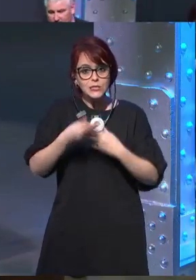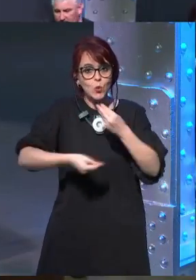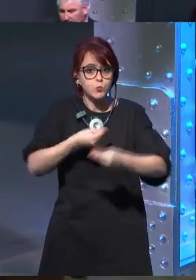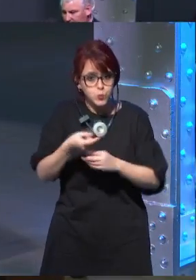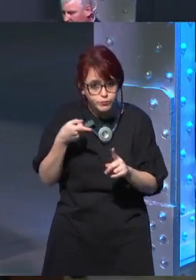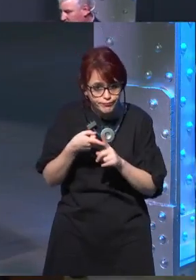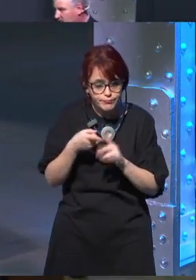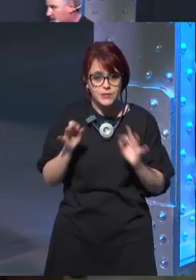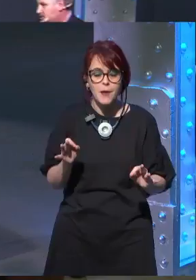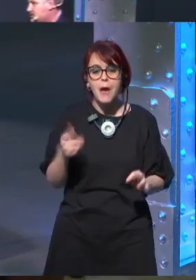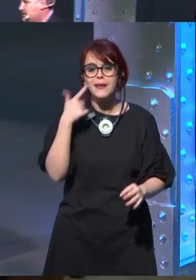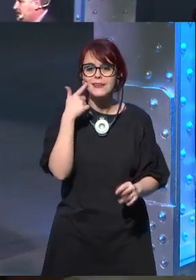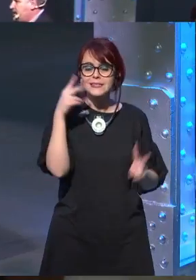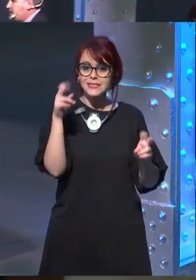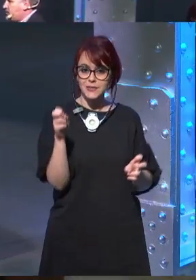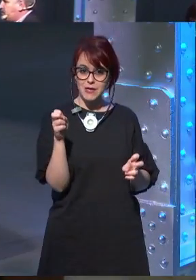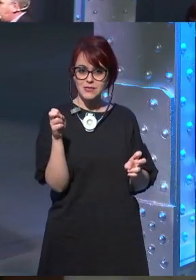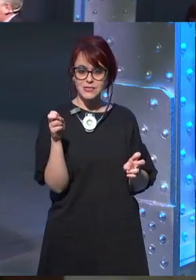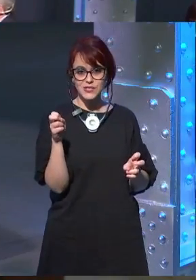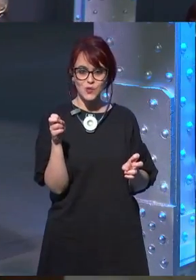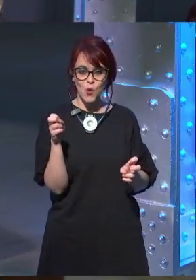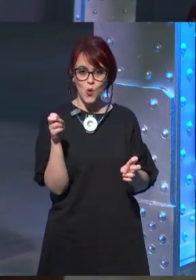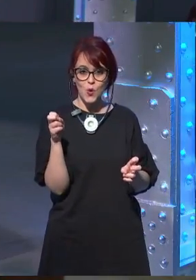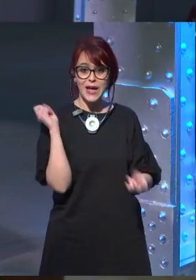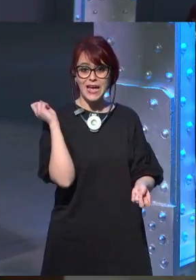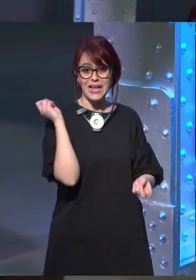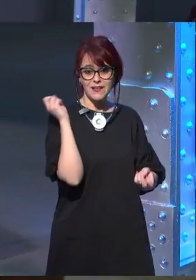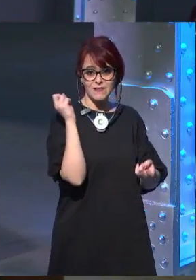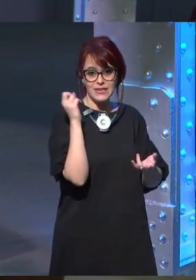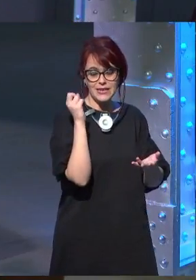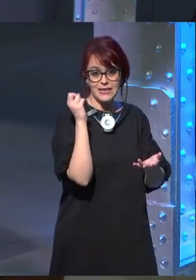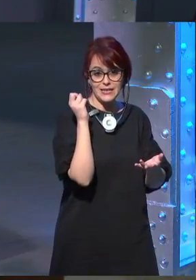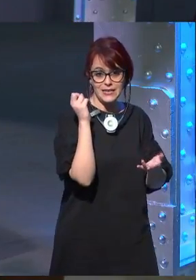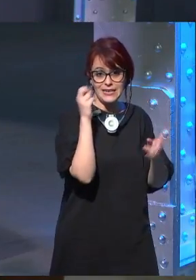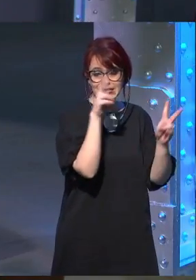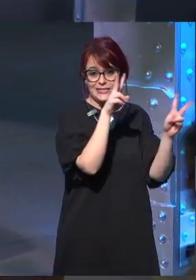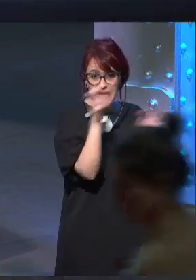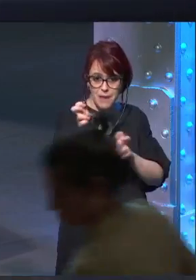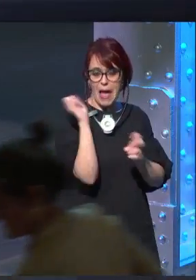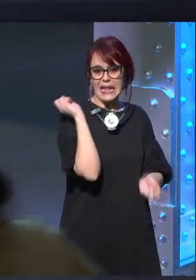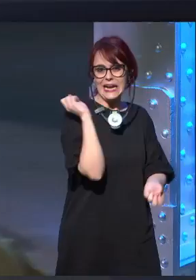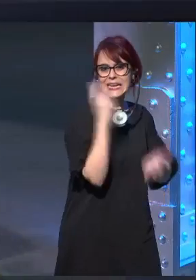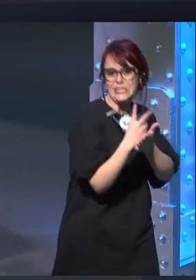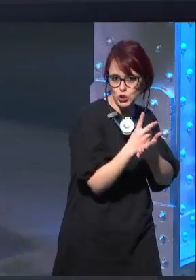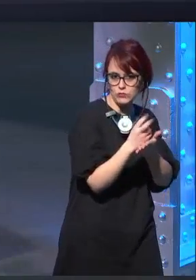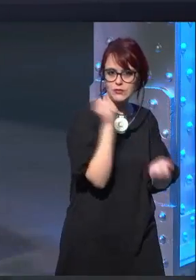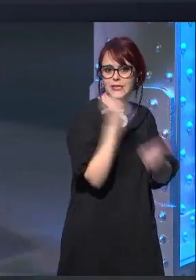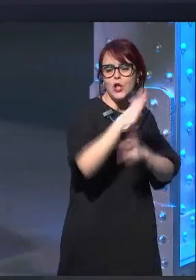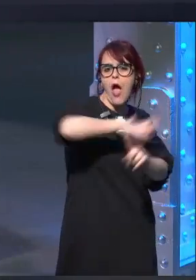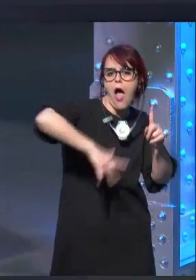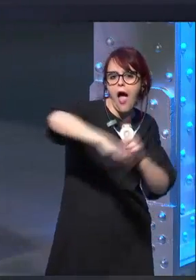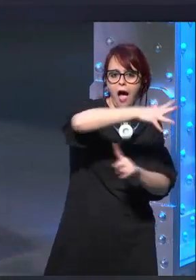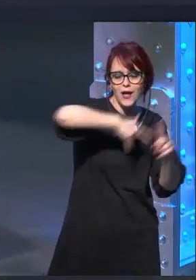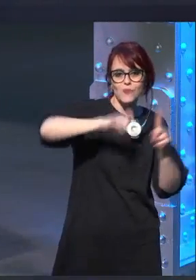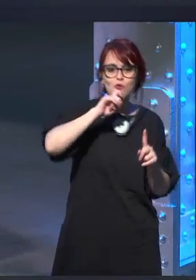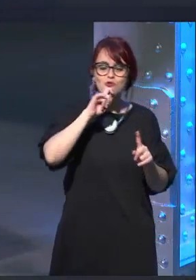All right, here's the deal. Here's the charge. Each one of us came here today because we care about the positive use of social and digital media. Is that a fair